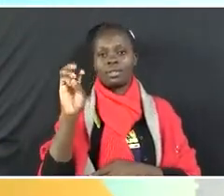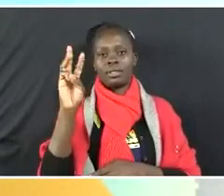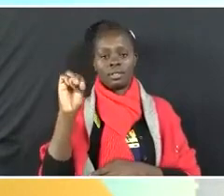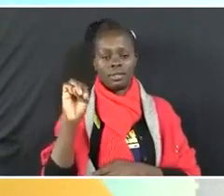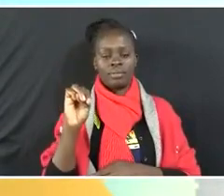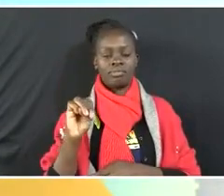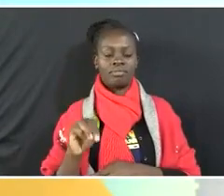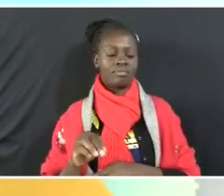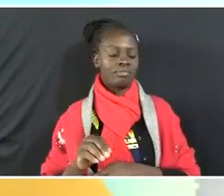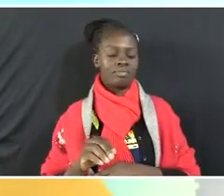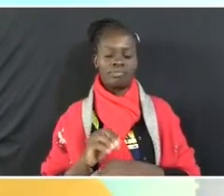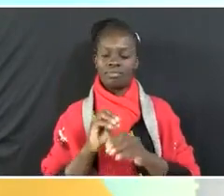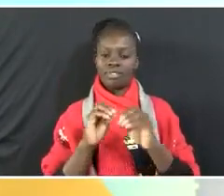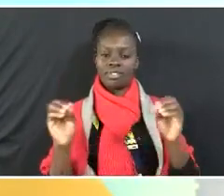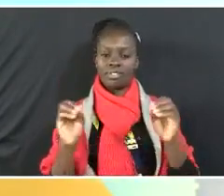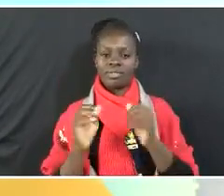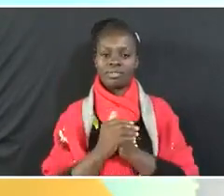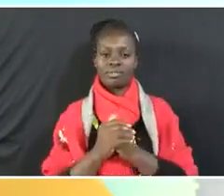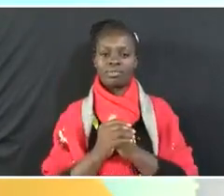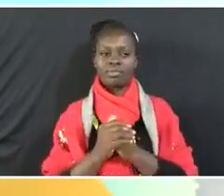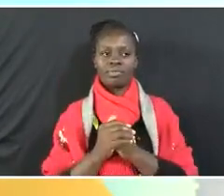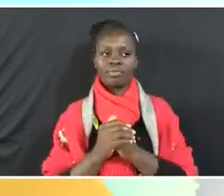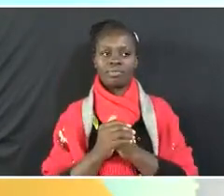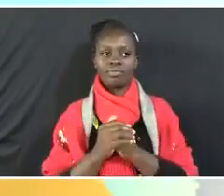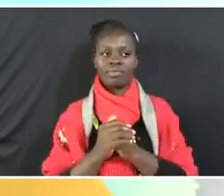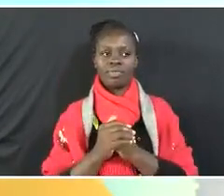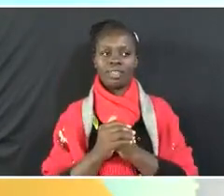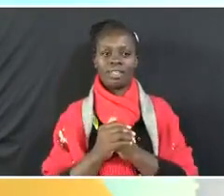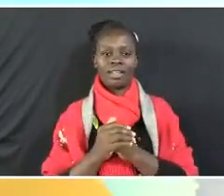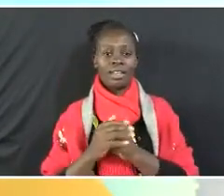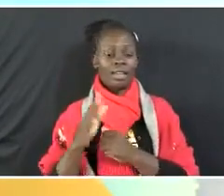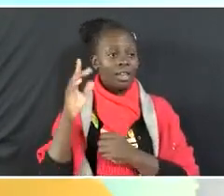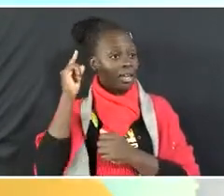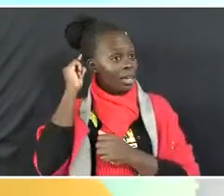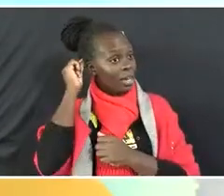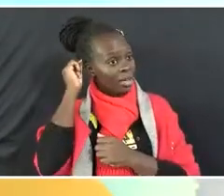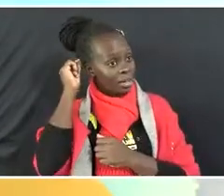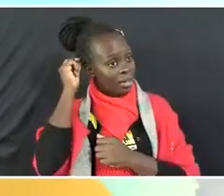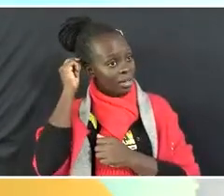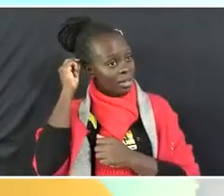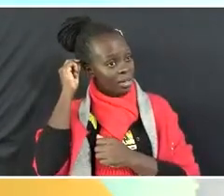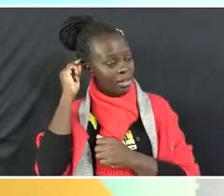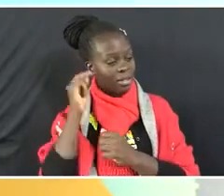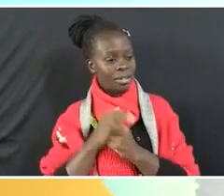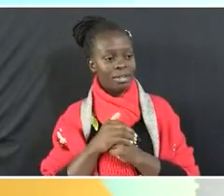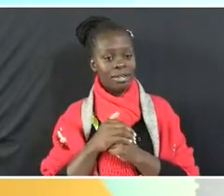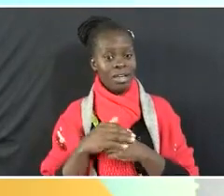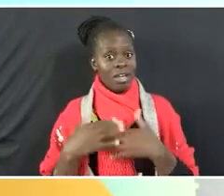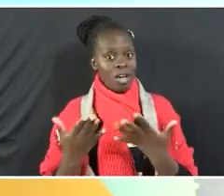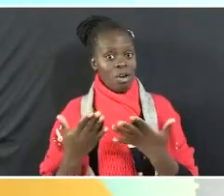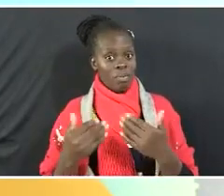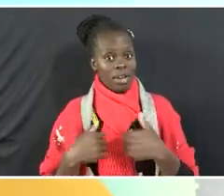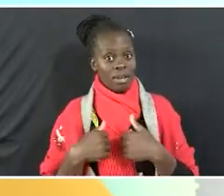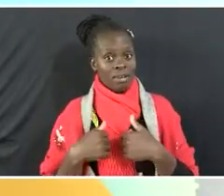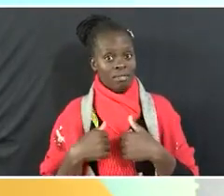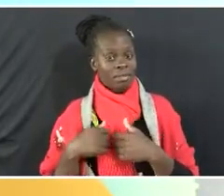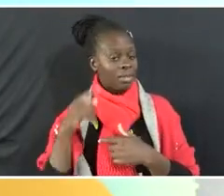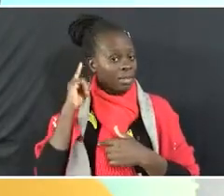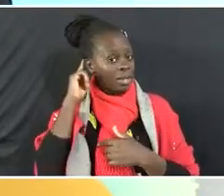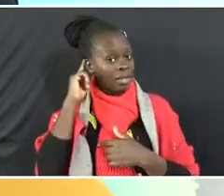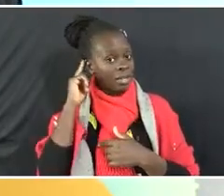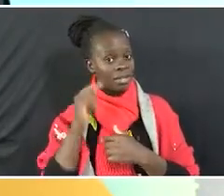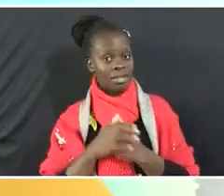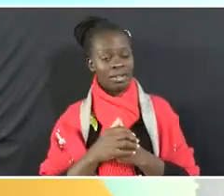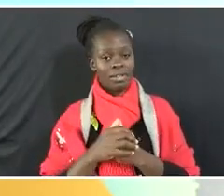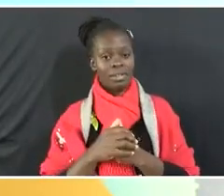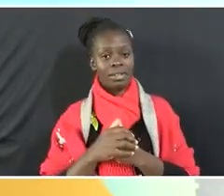Absalom, it is said that Absalom's hair, he used to keep his hair. How many of you like keeping long hair? Long hair. I